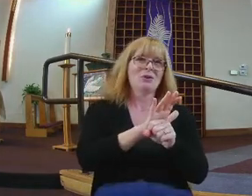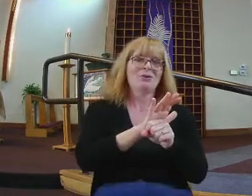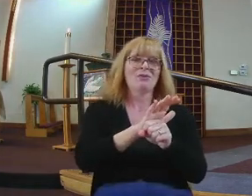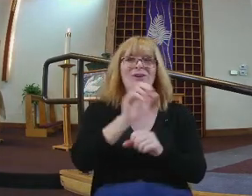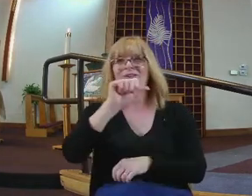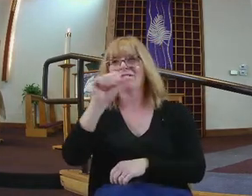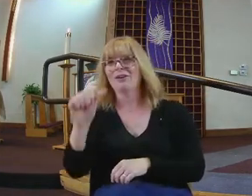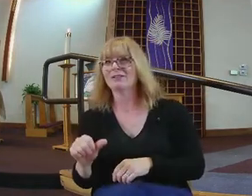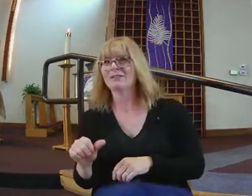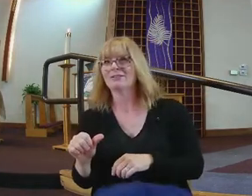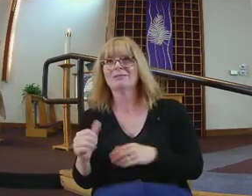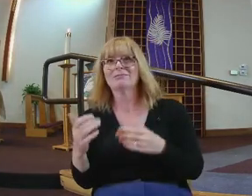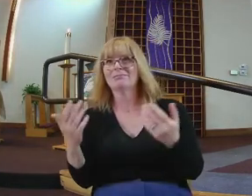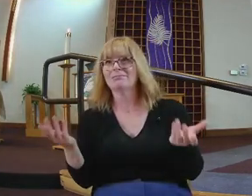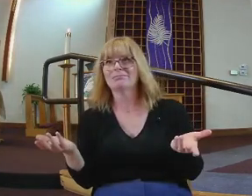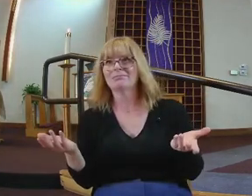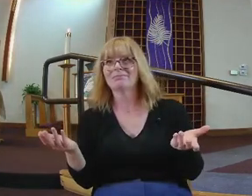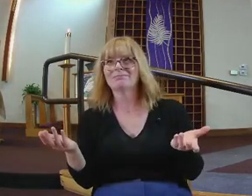there.